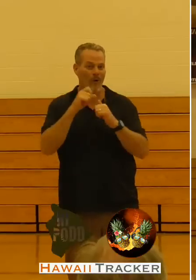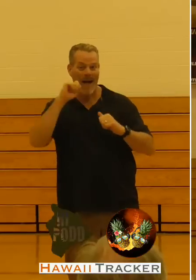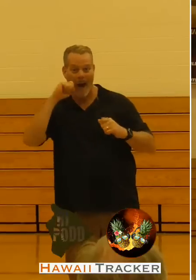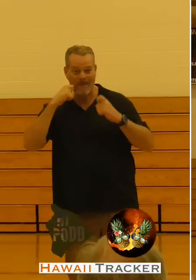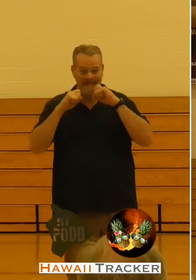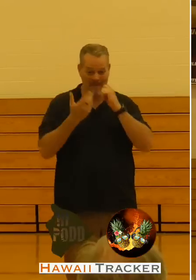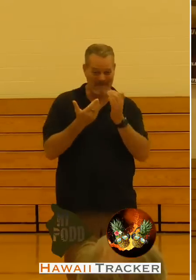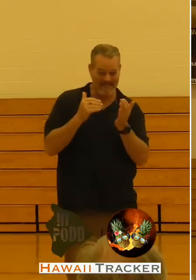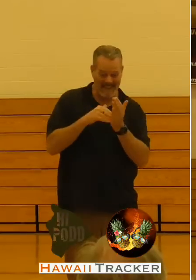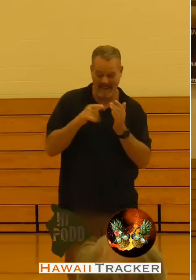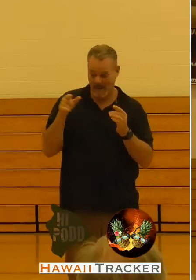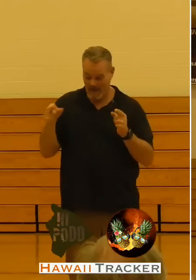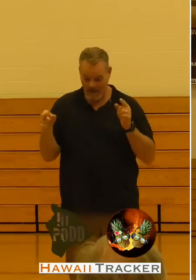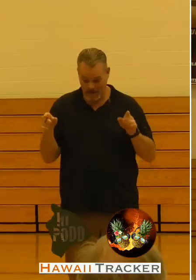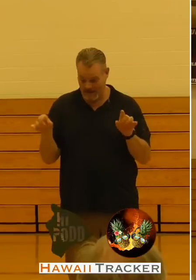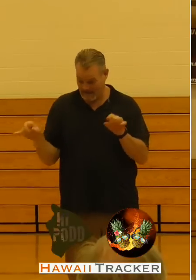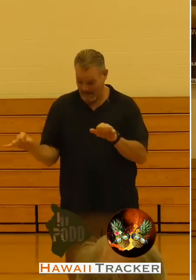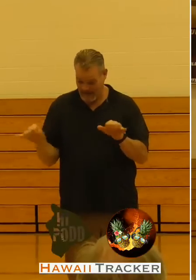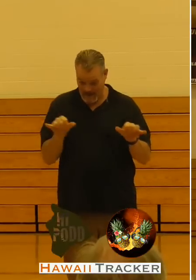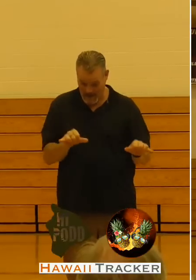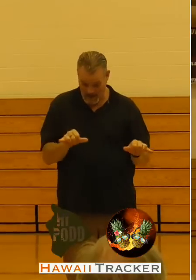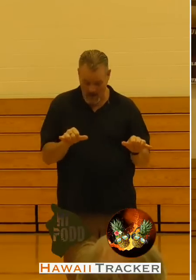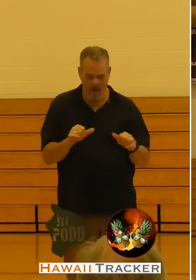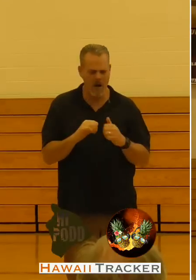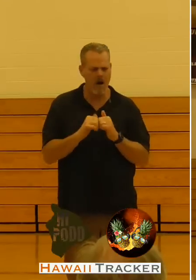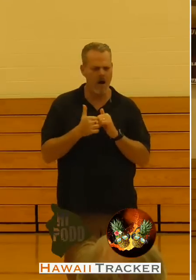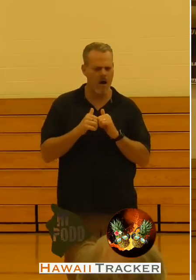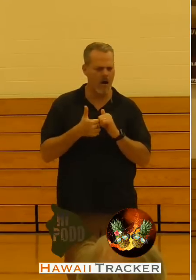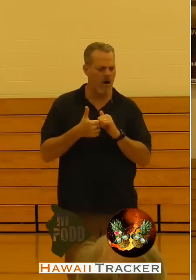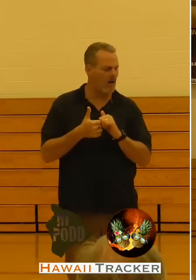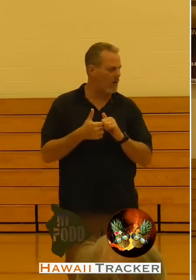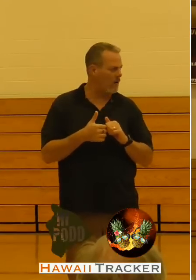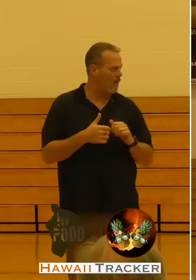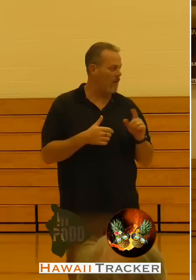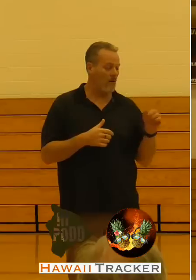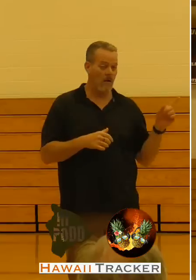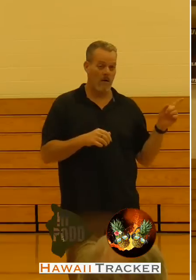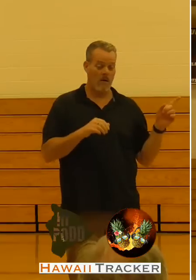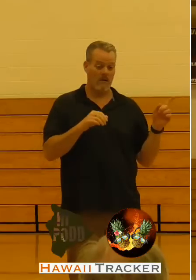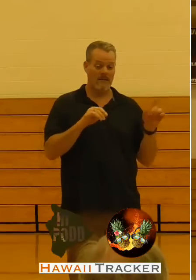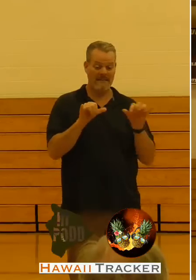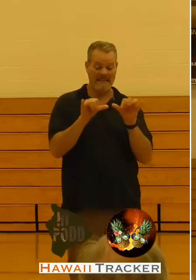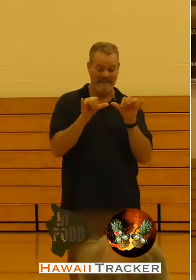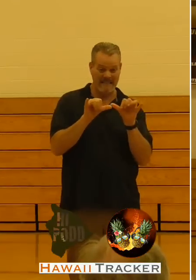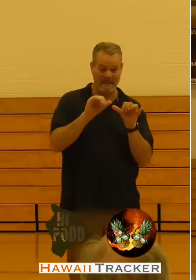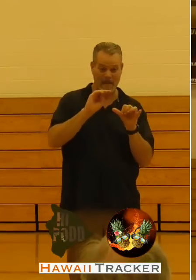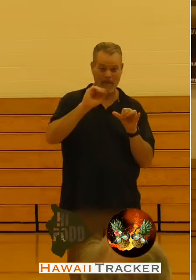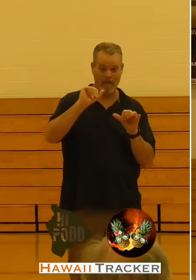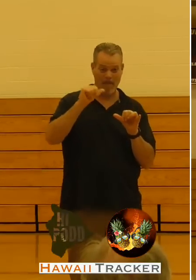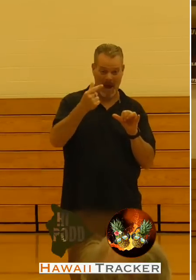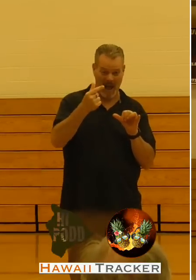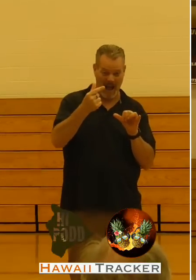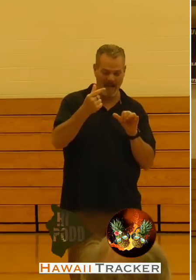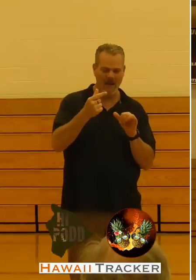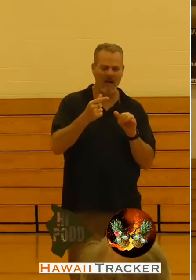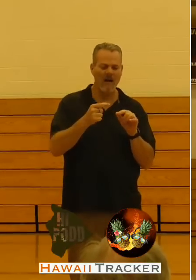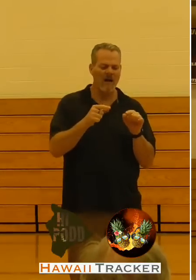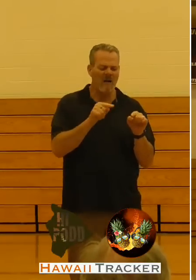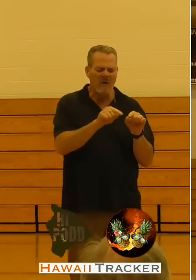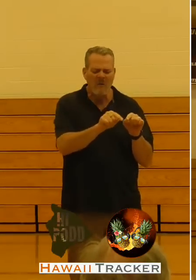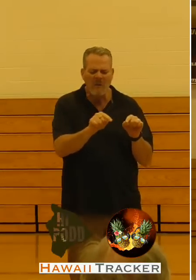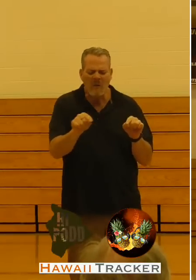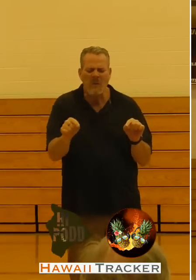apples, we actually take the magnitude and cut off the smallest number of events because